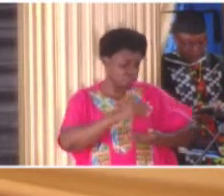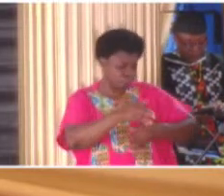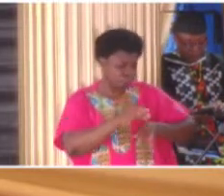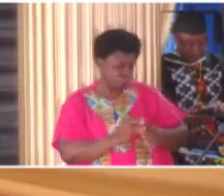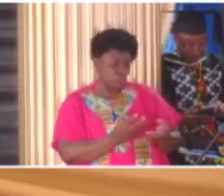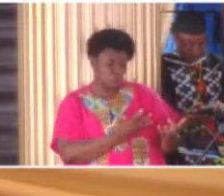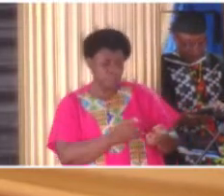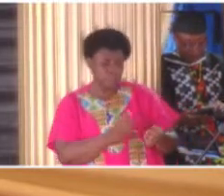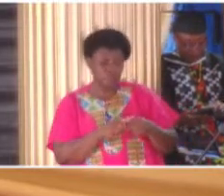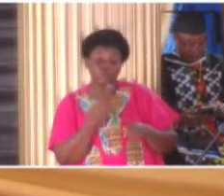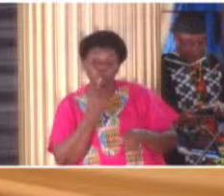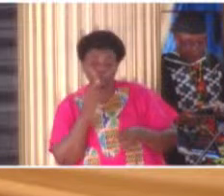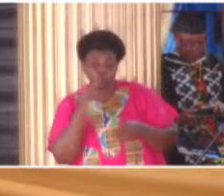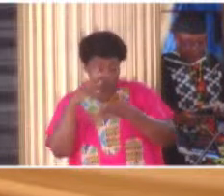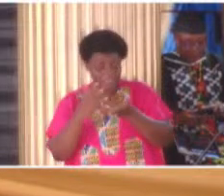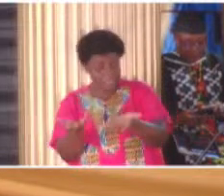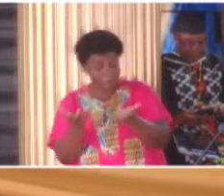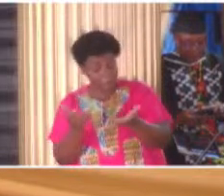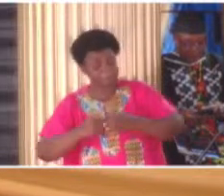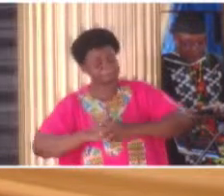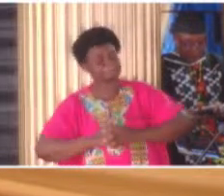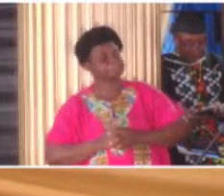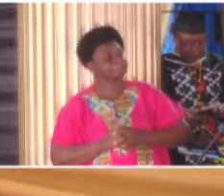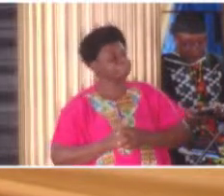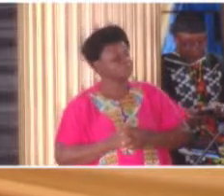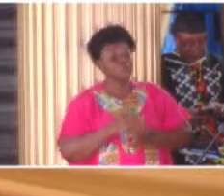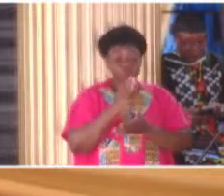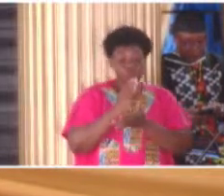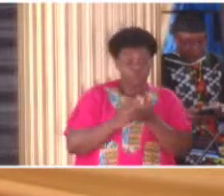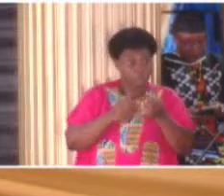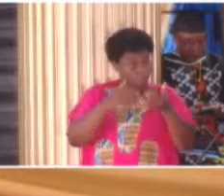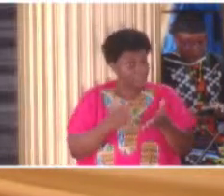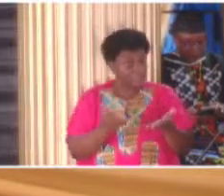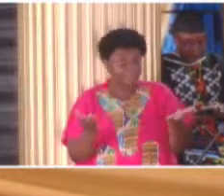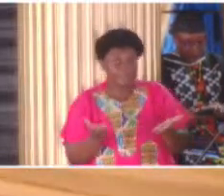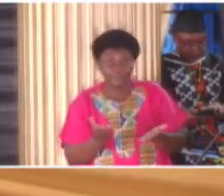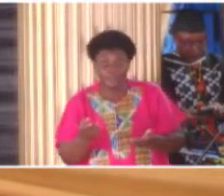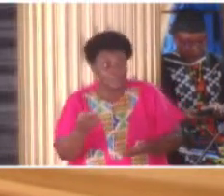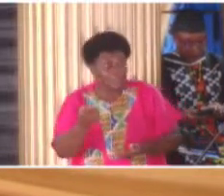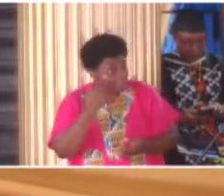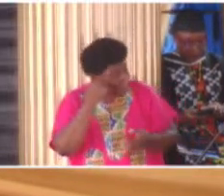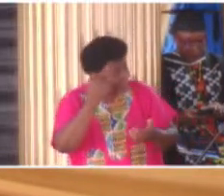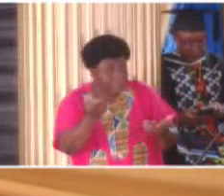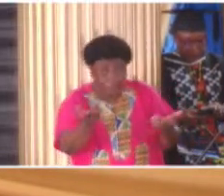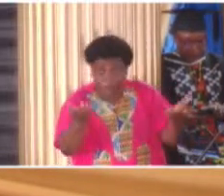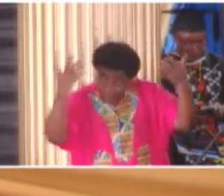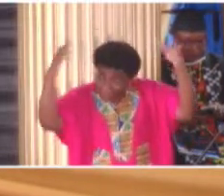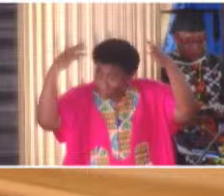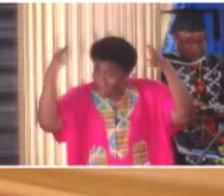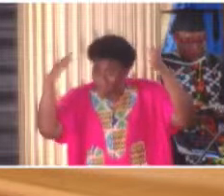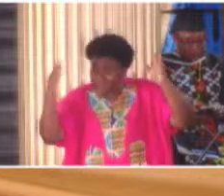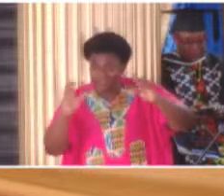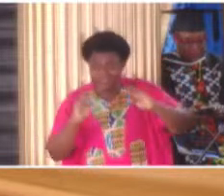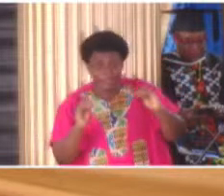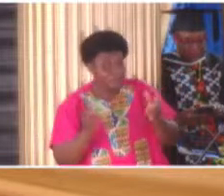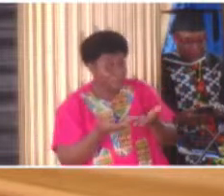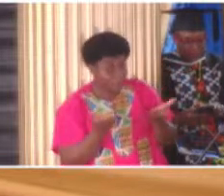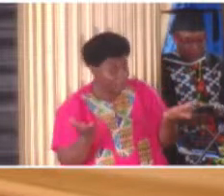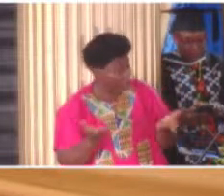to other deserving students. Are some of the students here? I thought I would hear them clap.